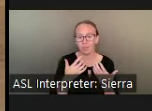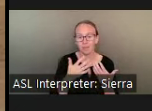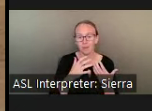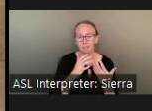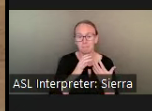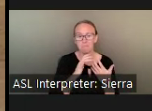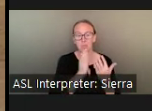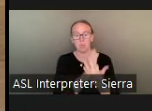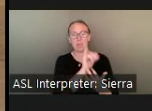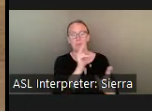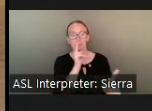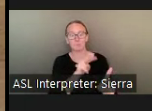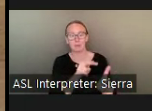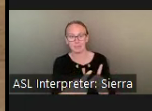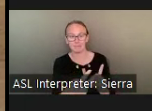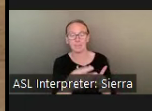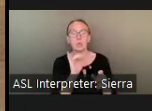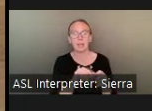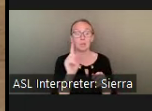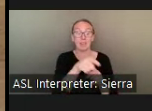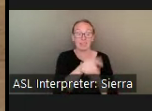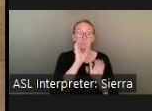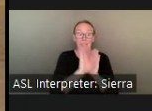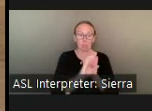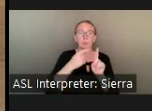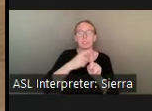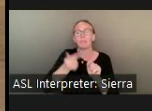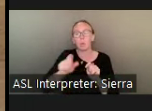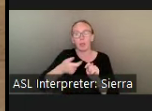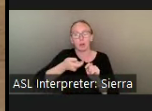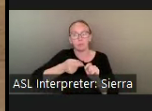print and a few different iterations of it come from.